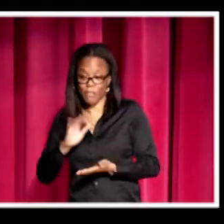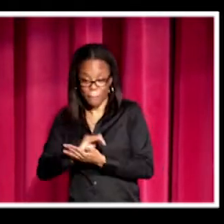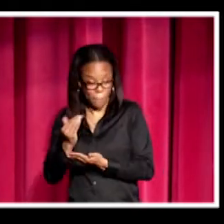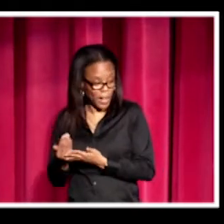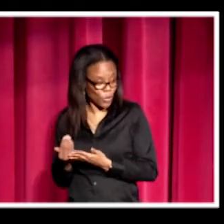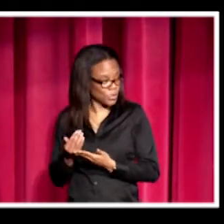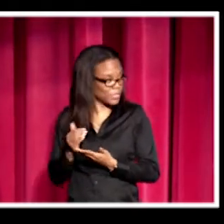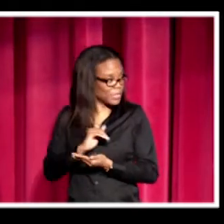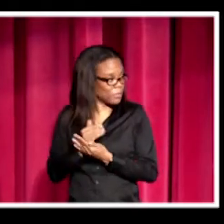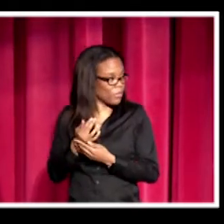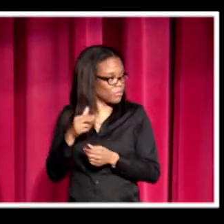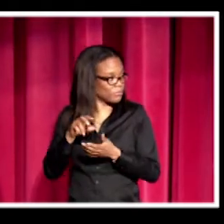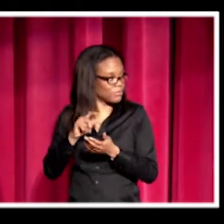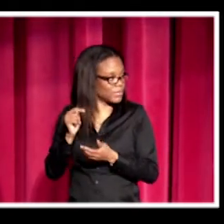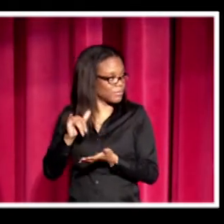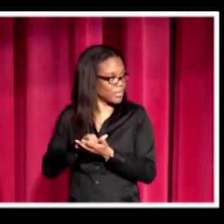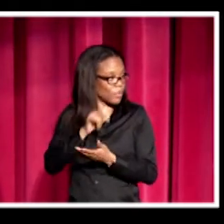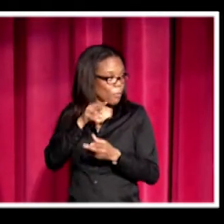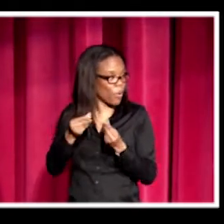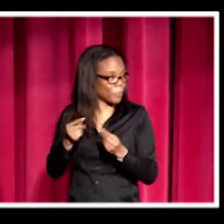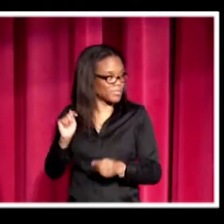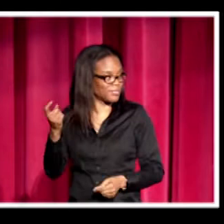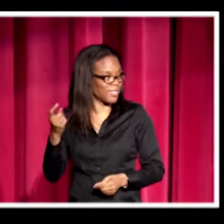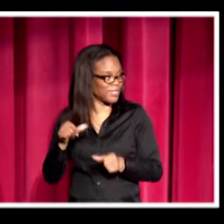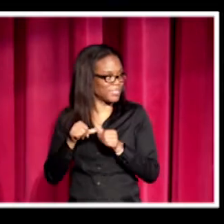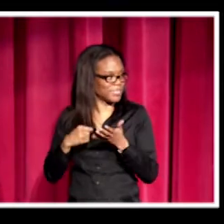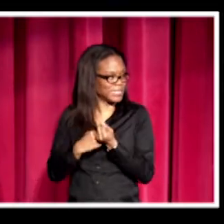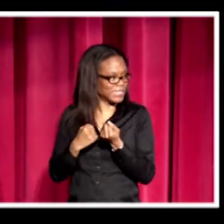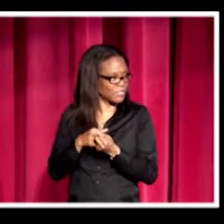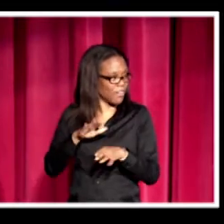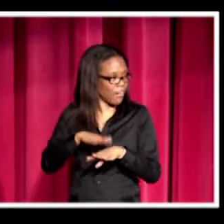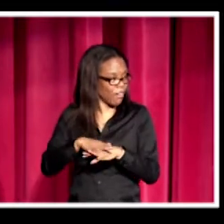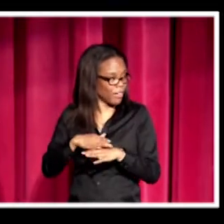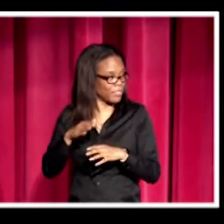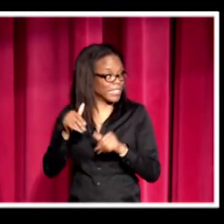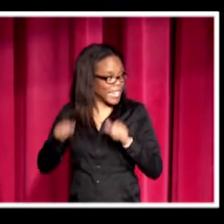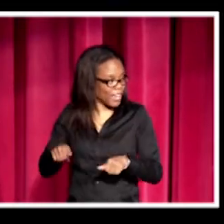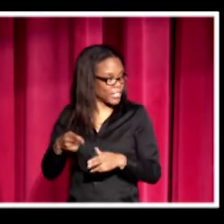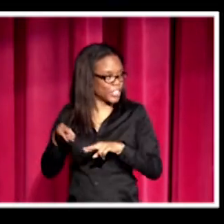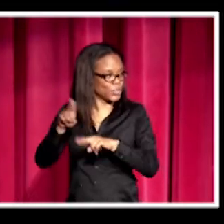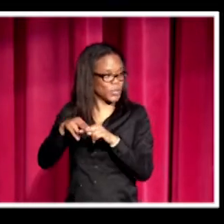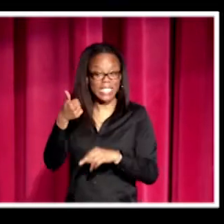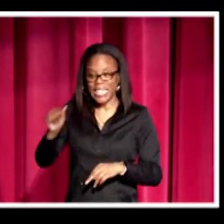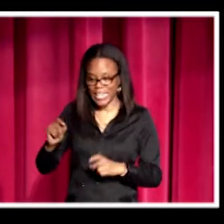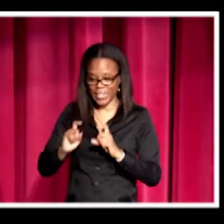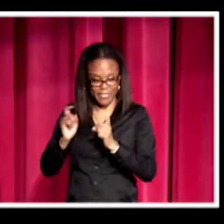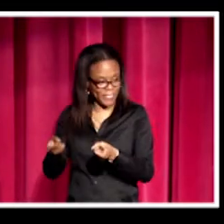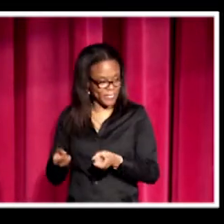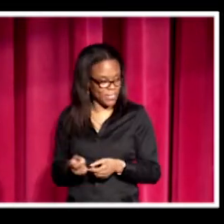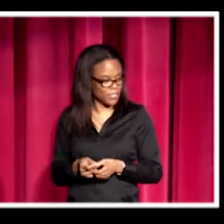that their property tax assessment can go up in any given year by half.